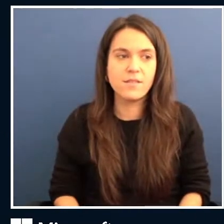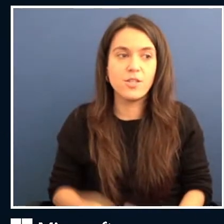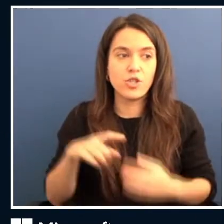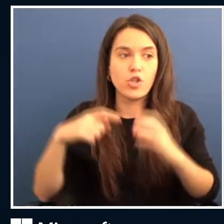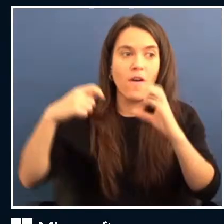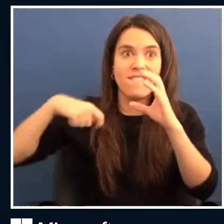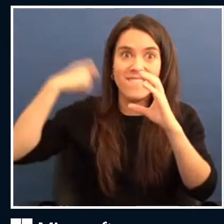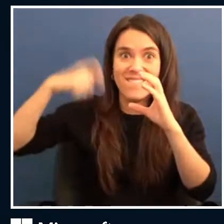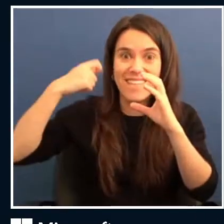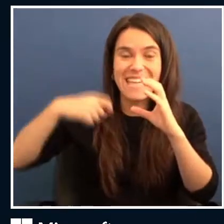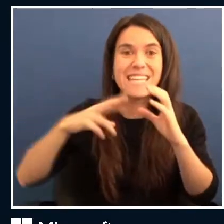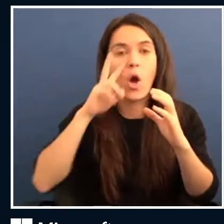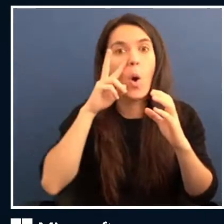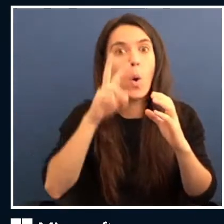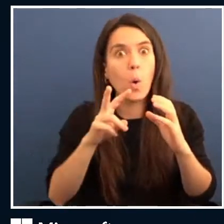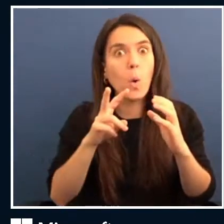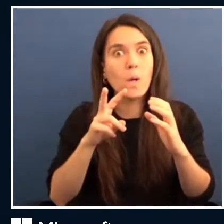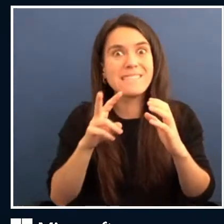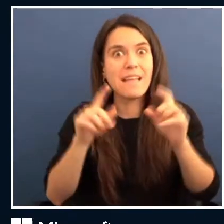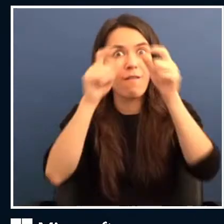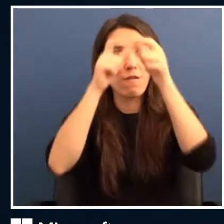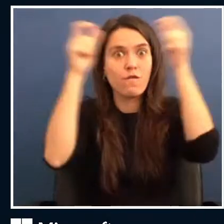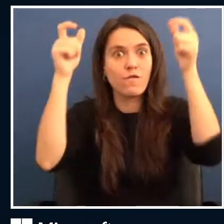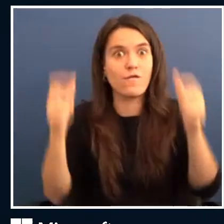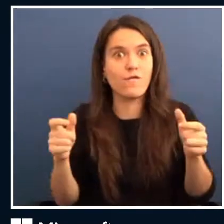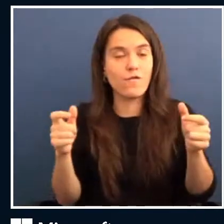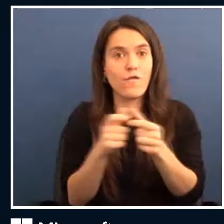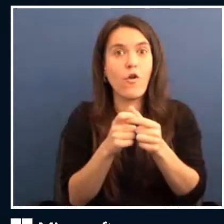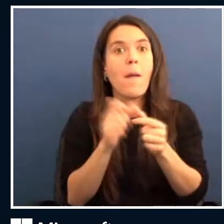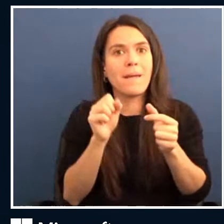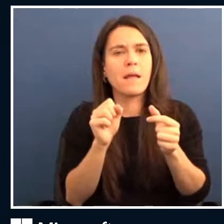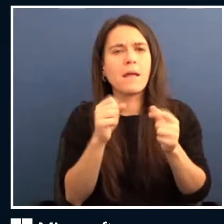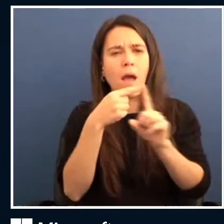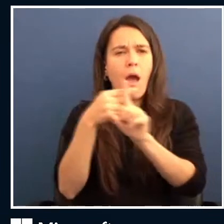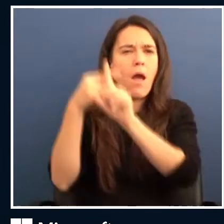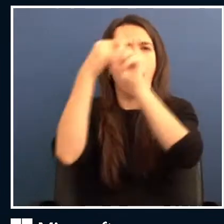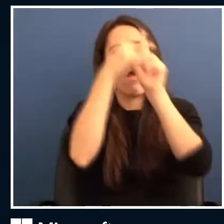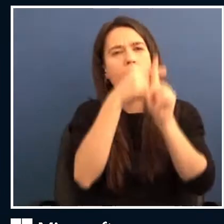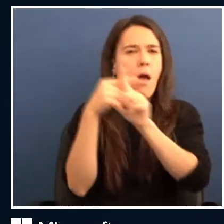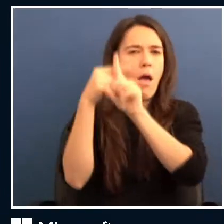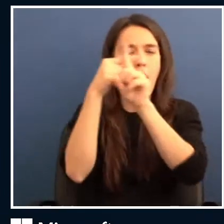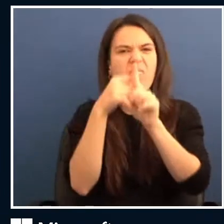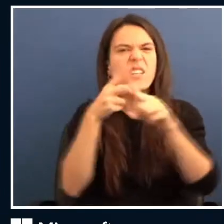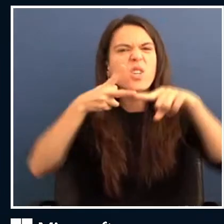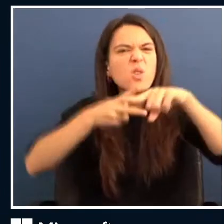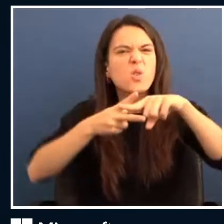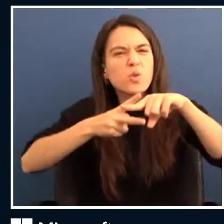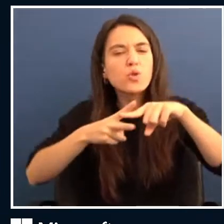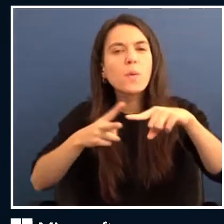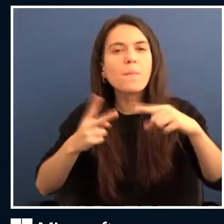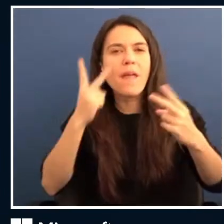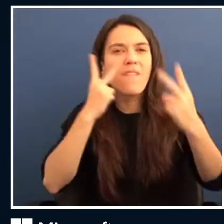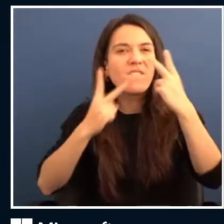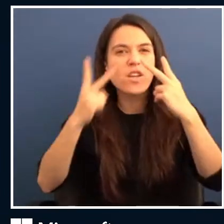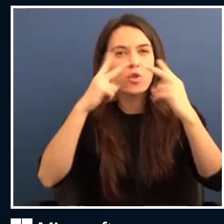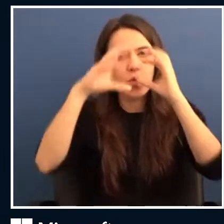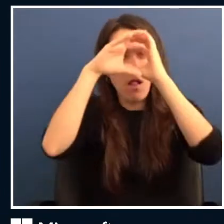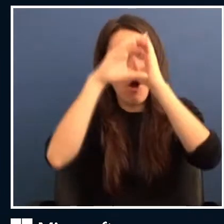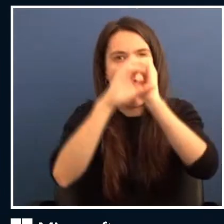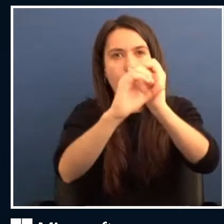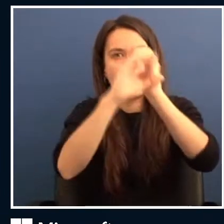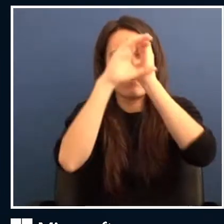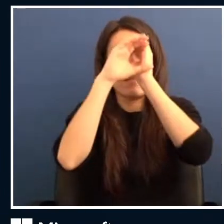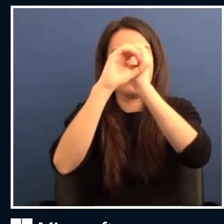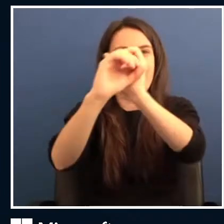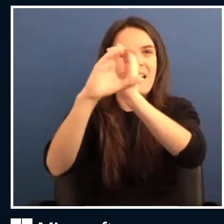first frame, you can try to track the birds automatically. And there is a tool called Visual Object Tagging tool by Microsoft, which